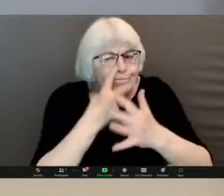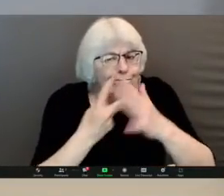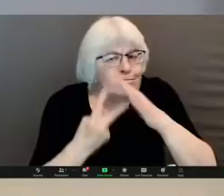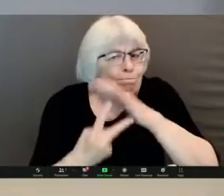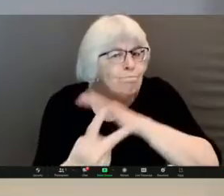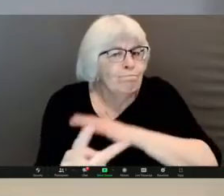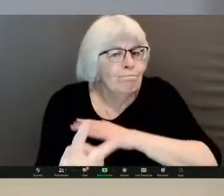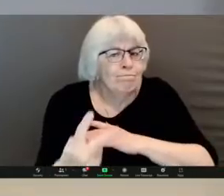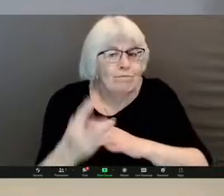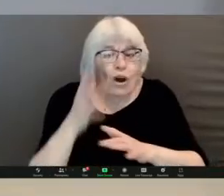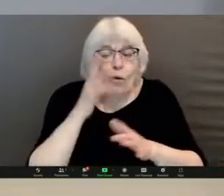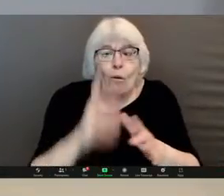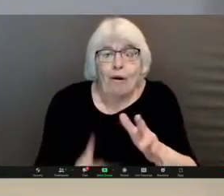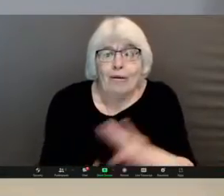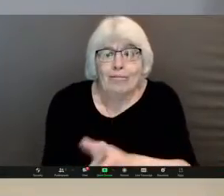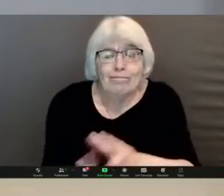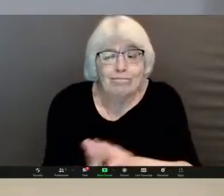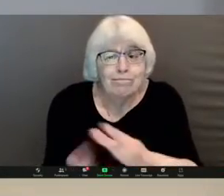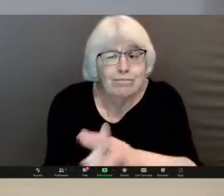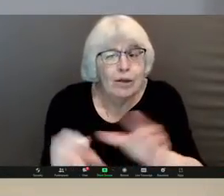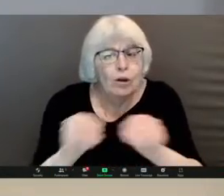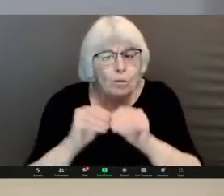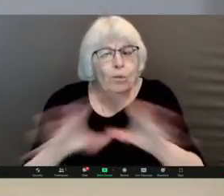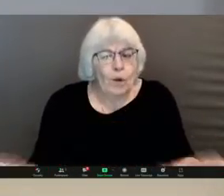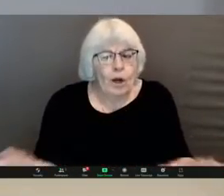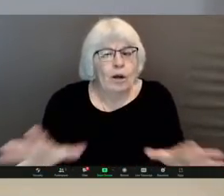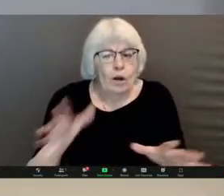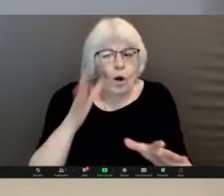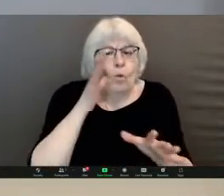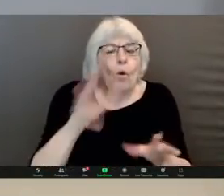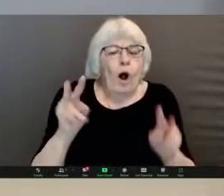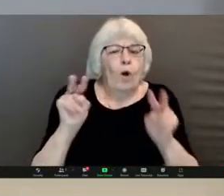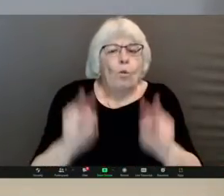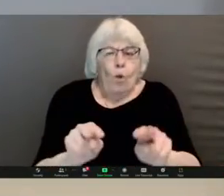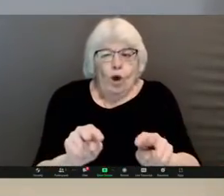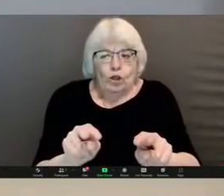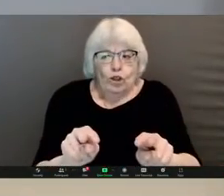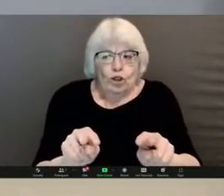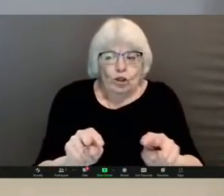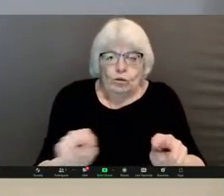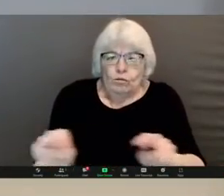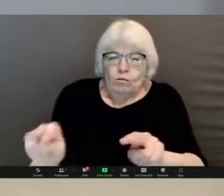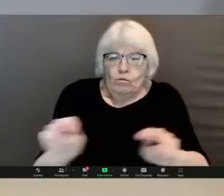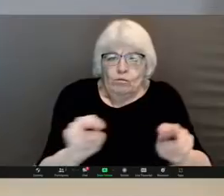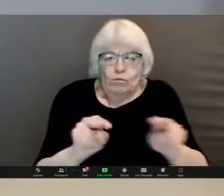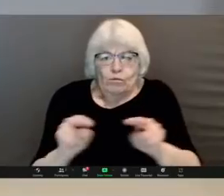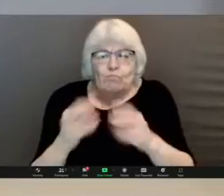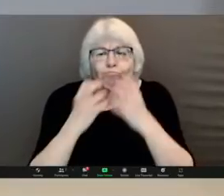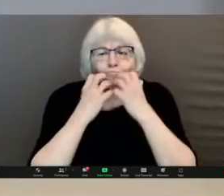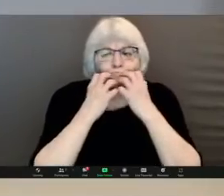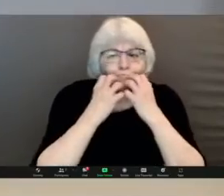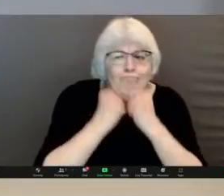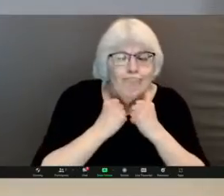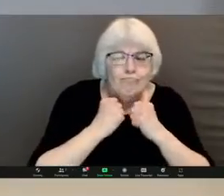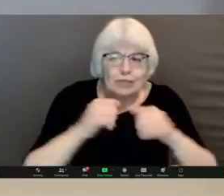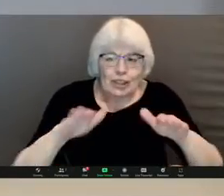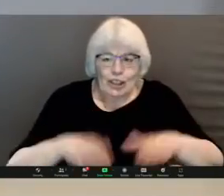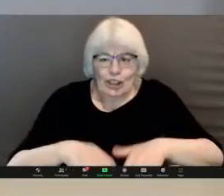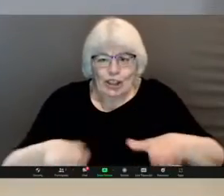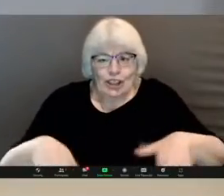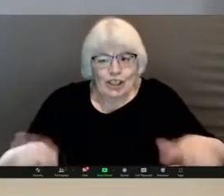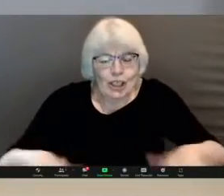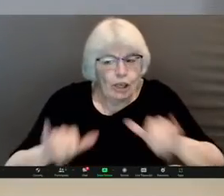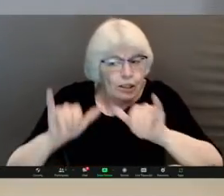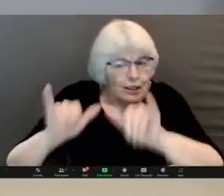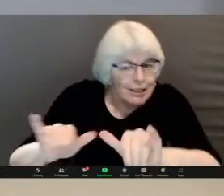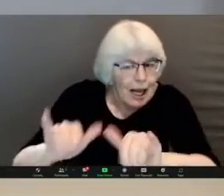province. It's important that we take steps to ensure our children remain in school, that businesses stay open, activities